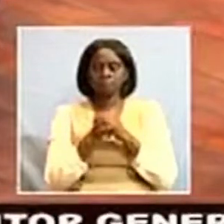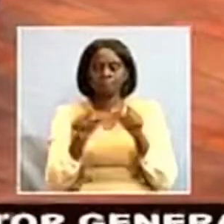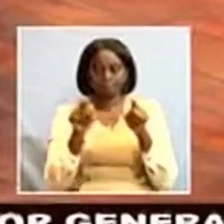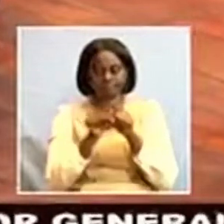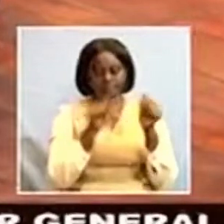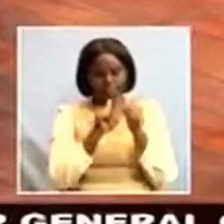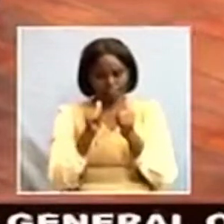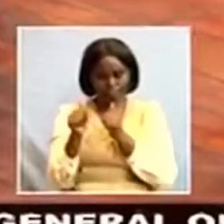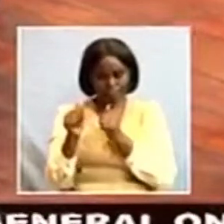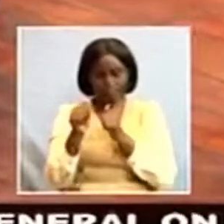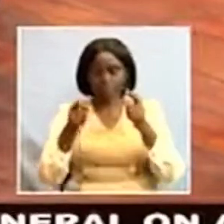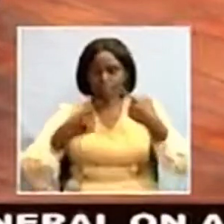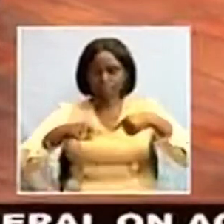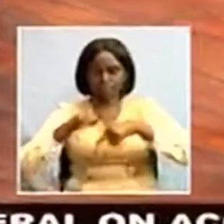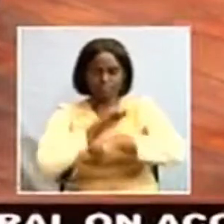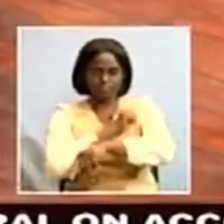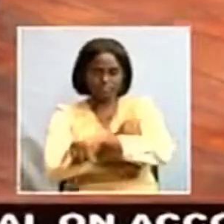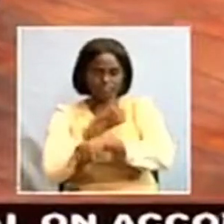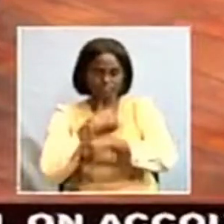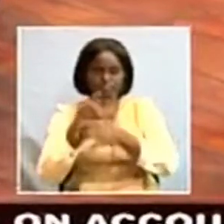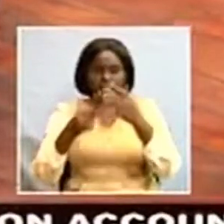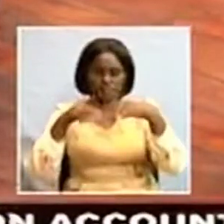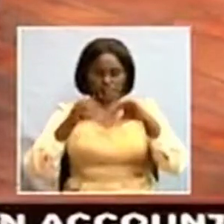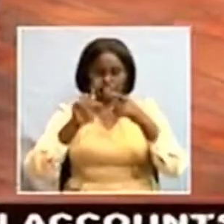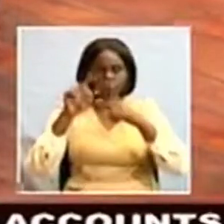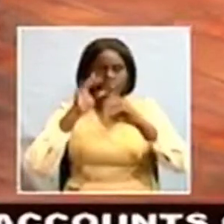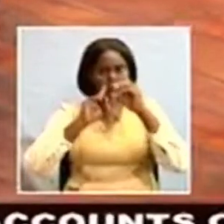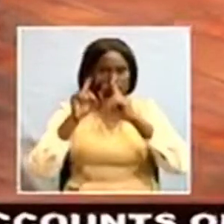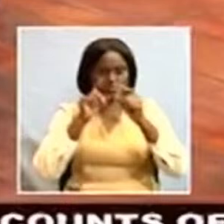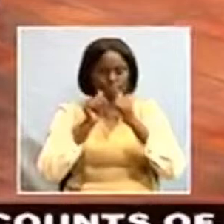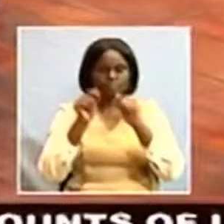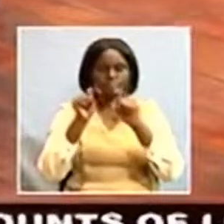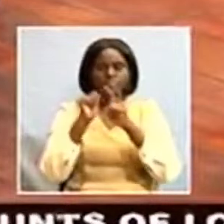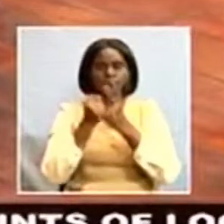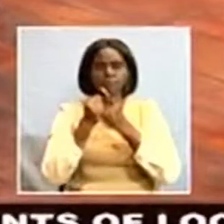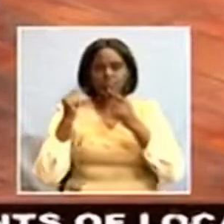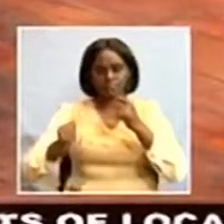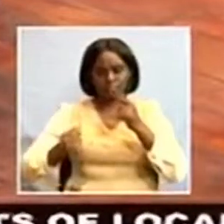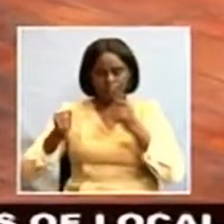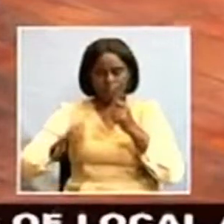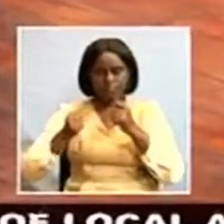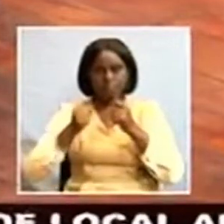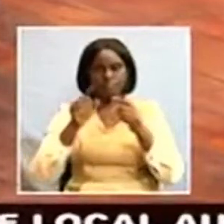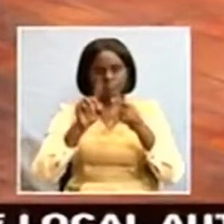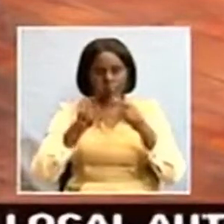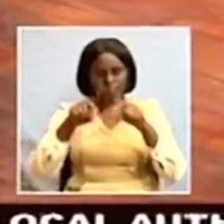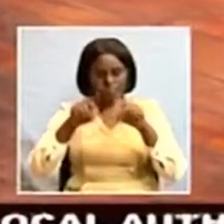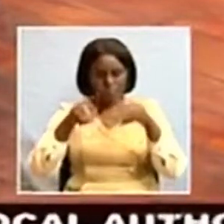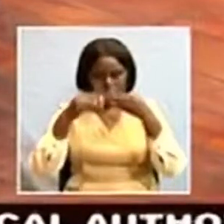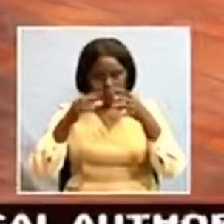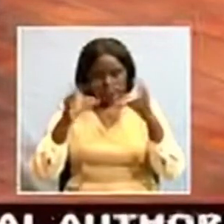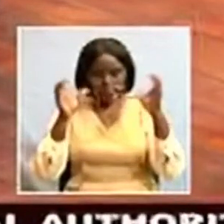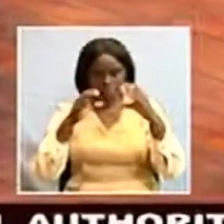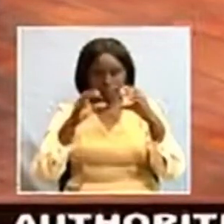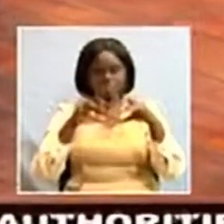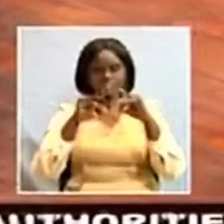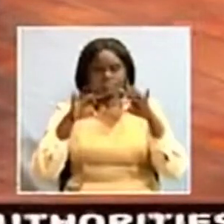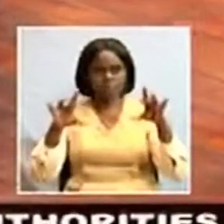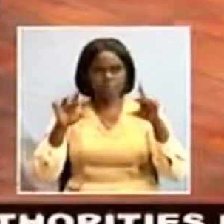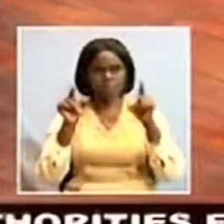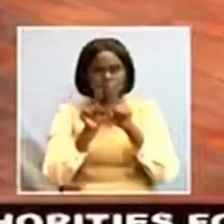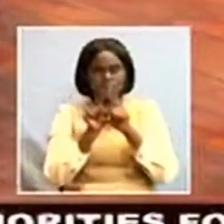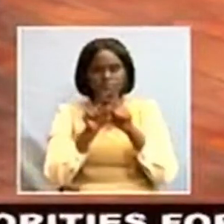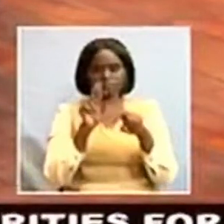Action taken: the local authority has continued to dialogue with traditional leaders on the need to allocate land to council.